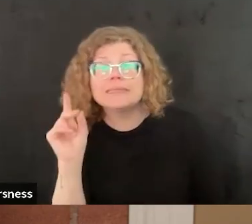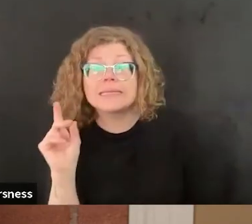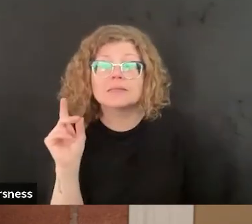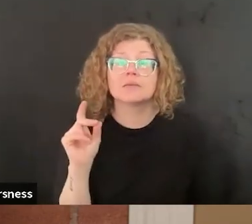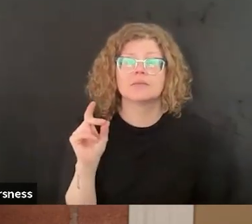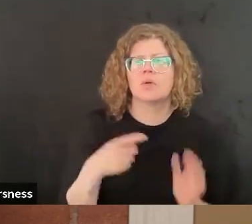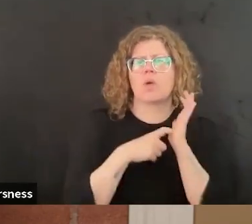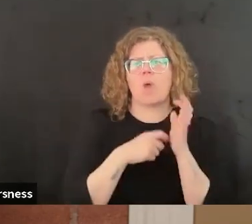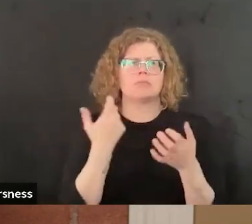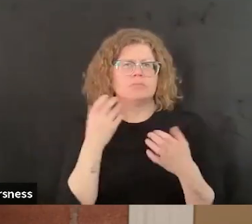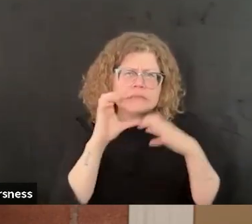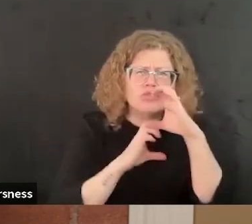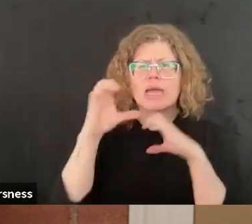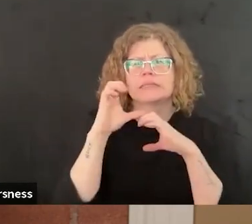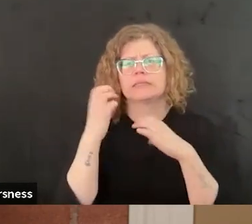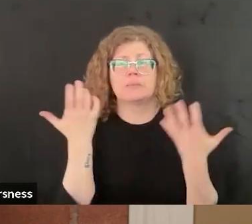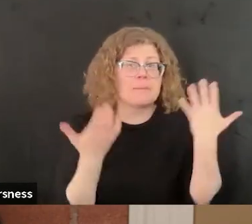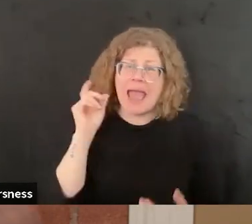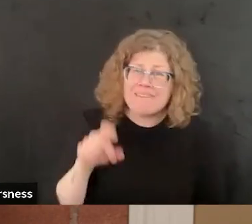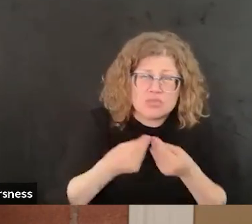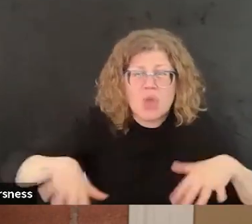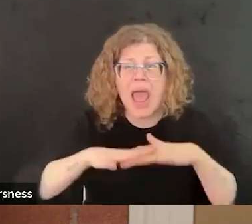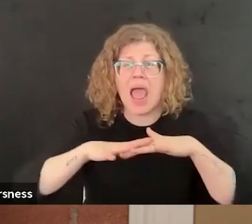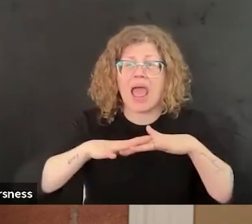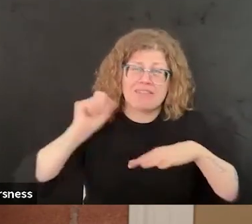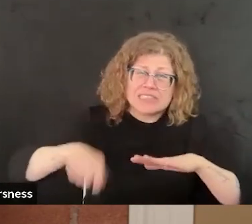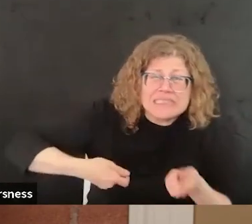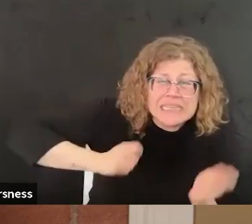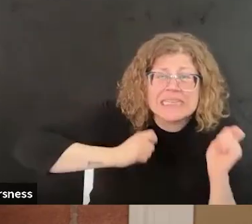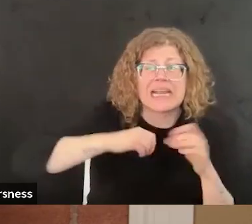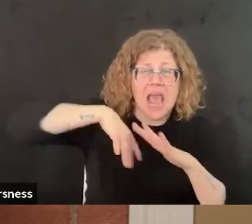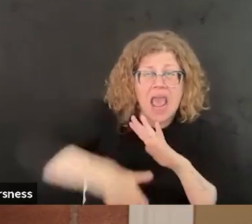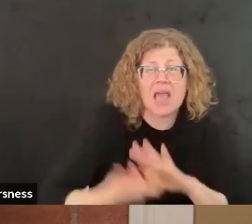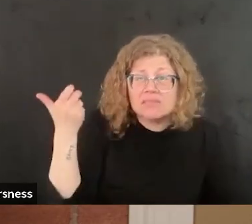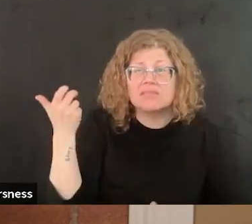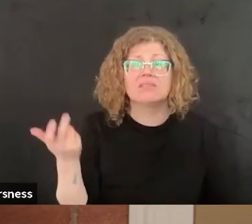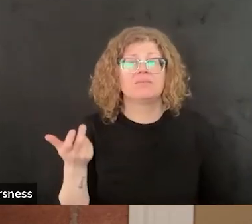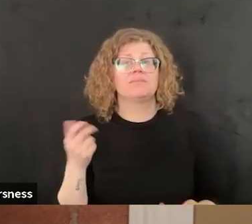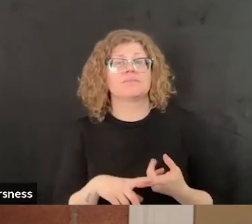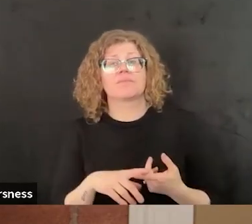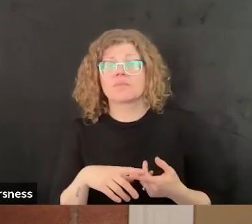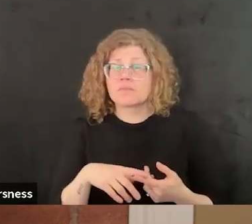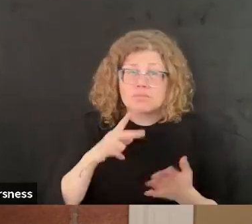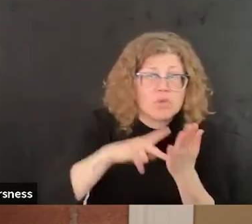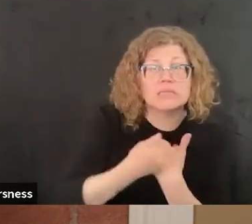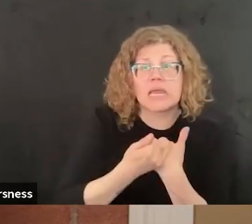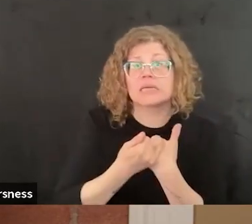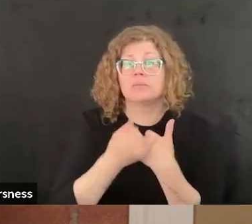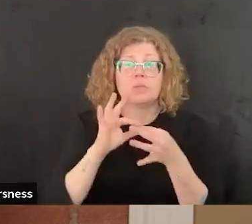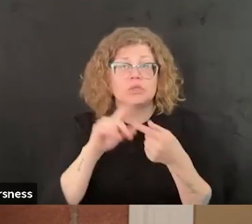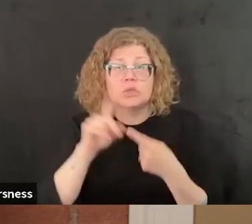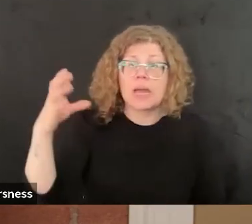3D installation that requires any type of construction or digging into the ground. When a project is a part of